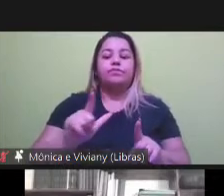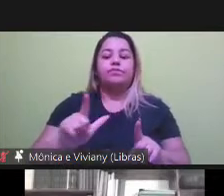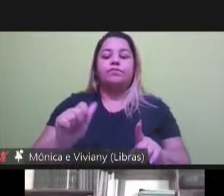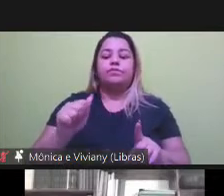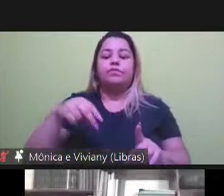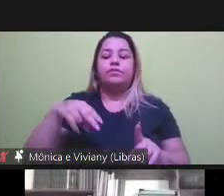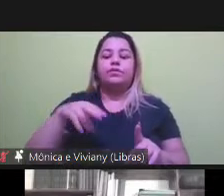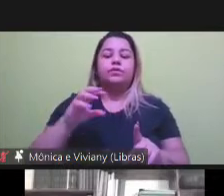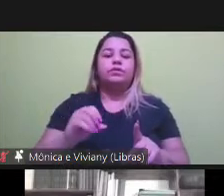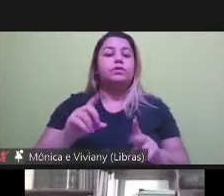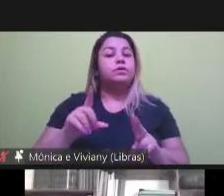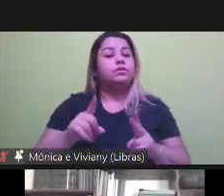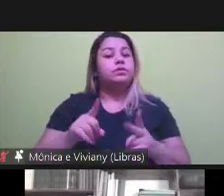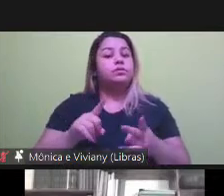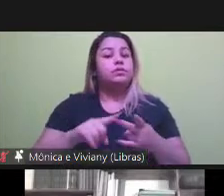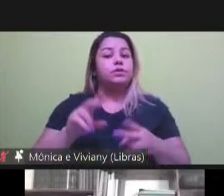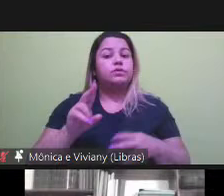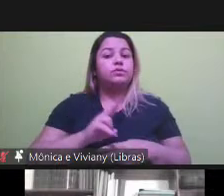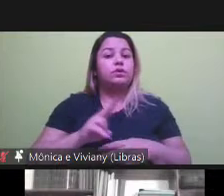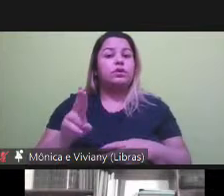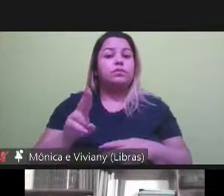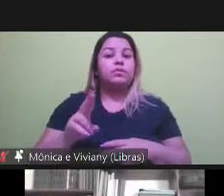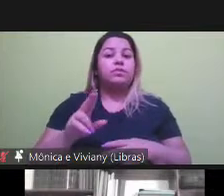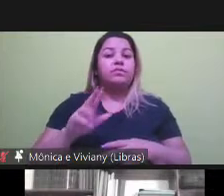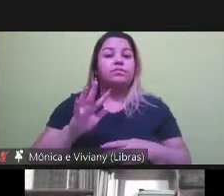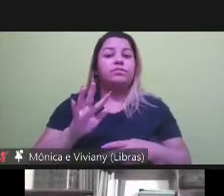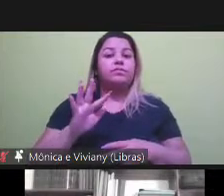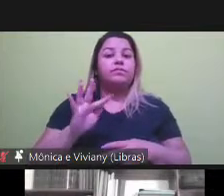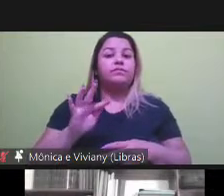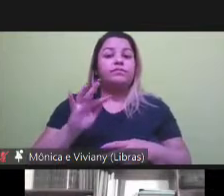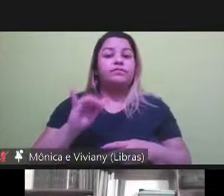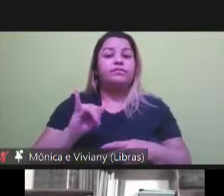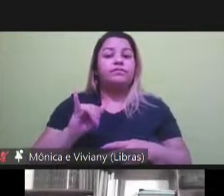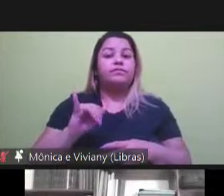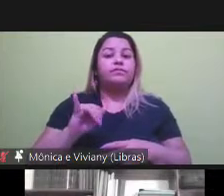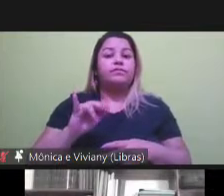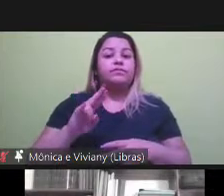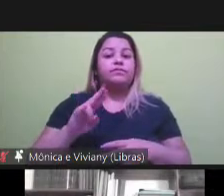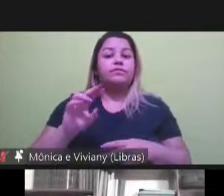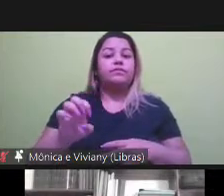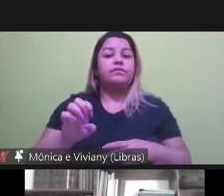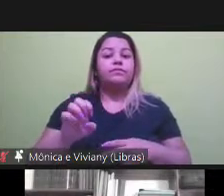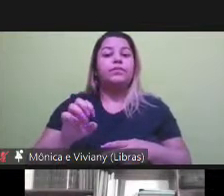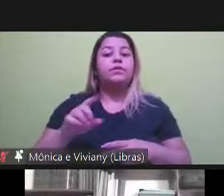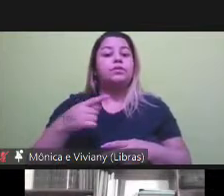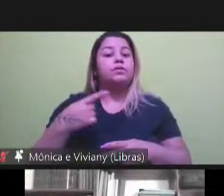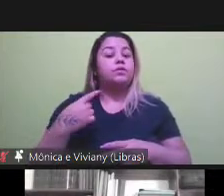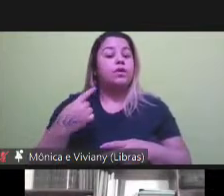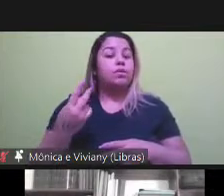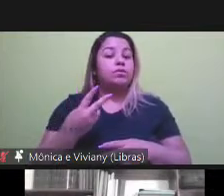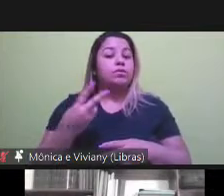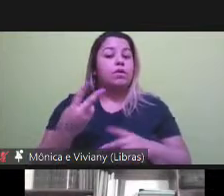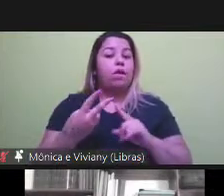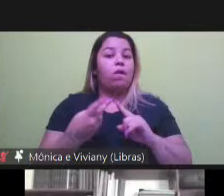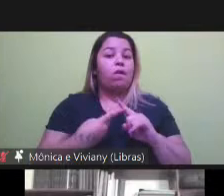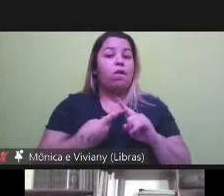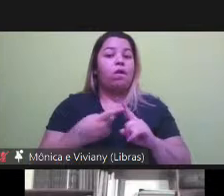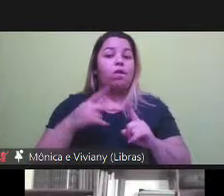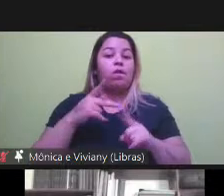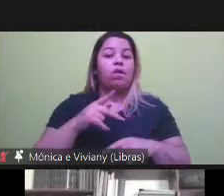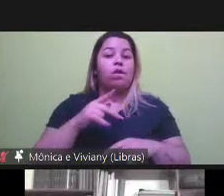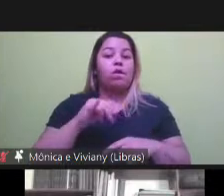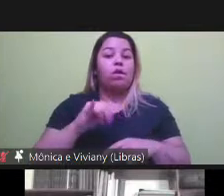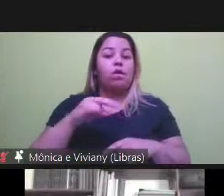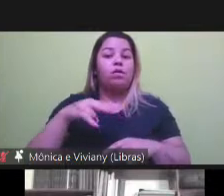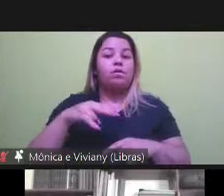had PAFI, which is the plan of physical education and imbalanced nutrition. So these two programs had